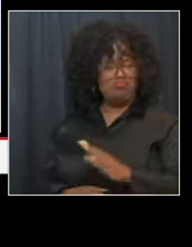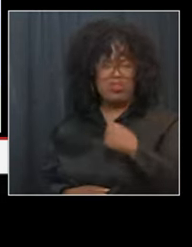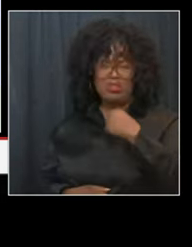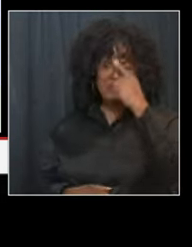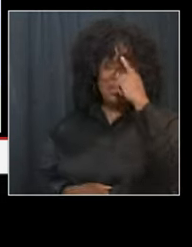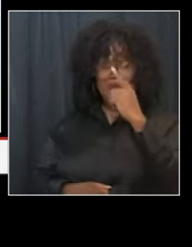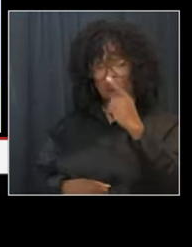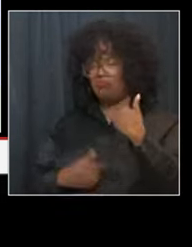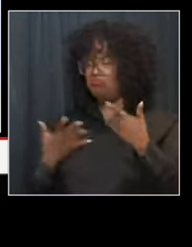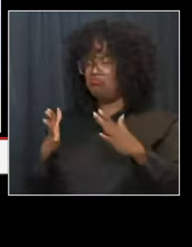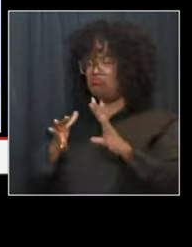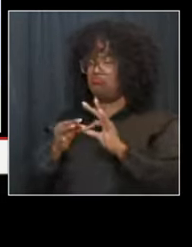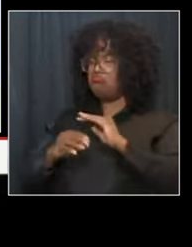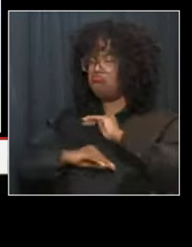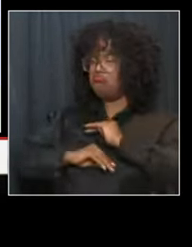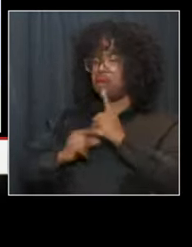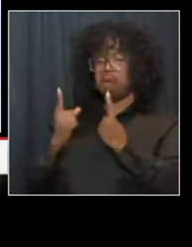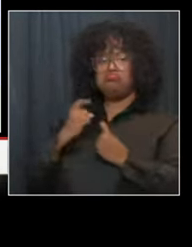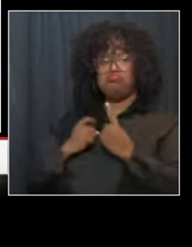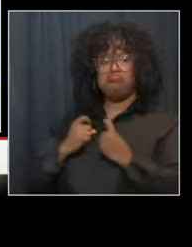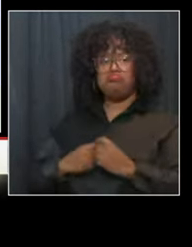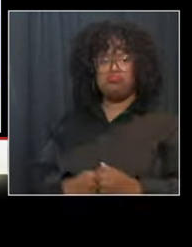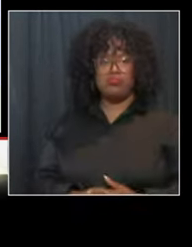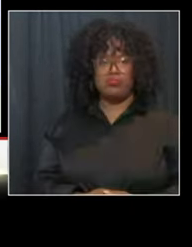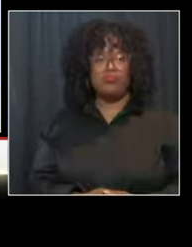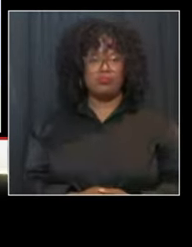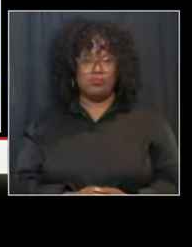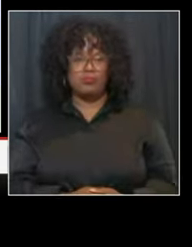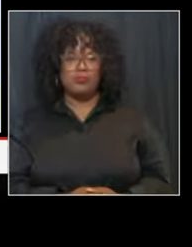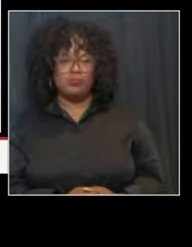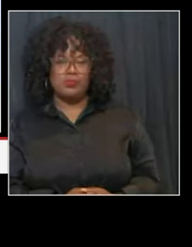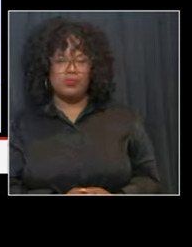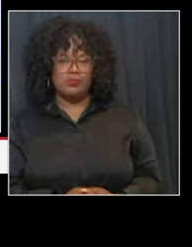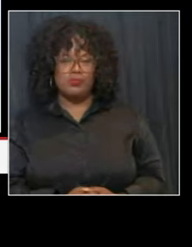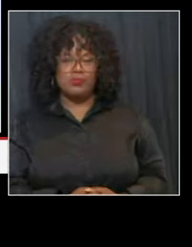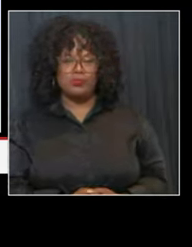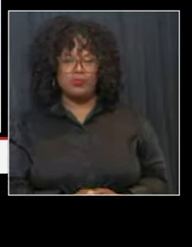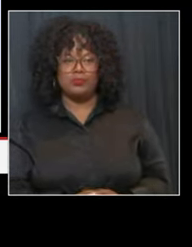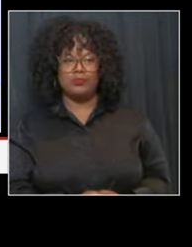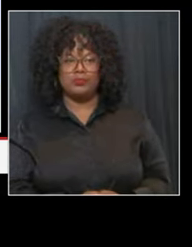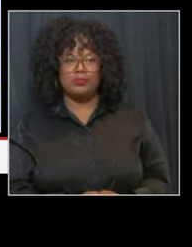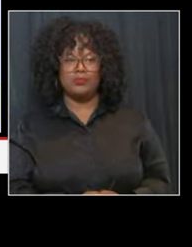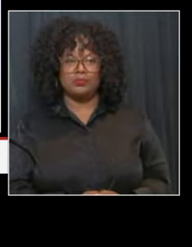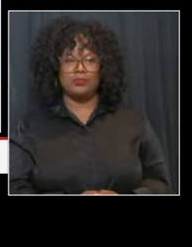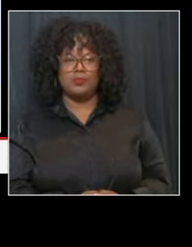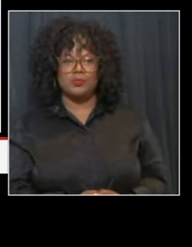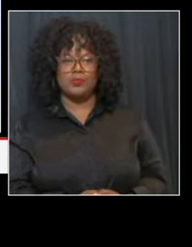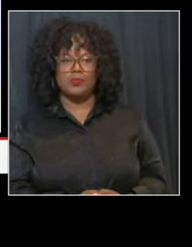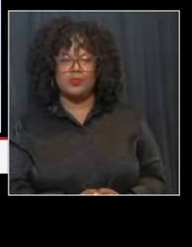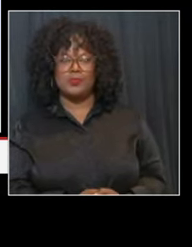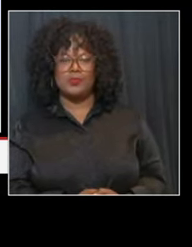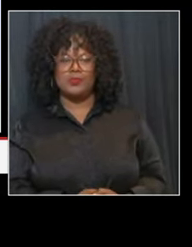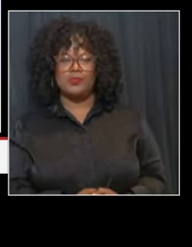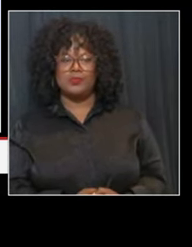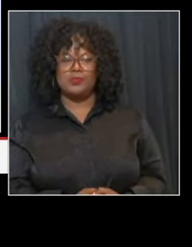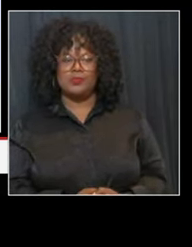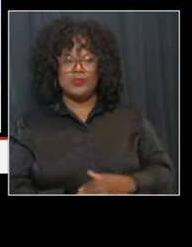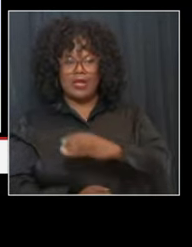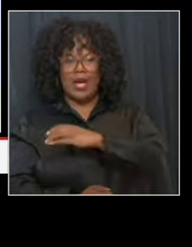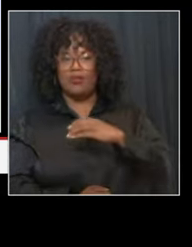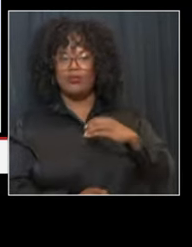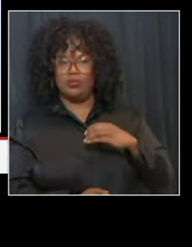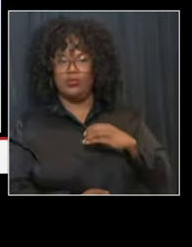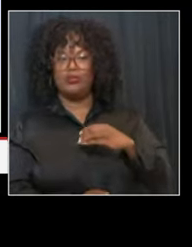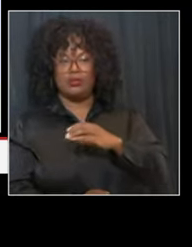Good morning. Thank you, Madam Mayor and team, and congratulations. Thank you. And I truly want to thank you all for the no furloughs and layoffs that you've been able to